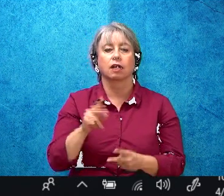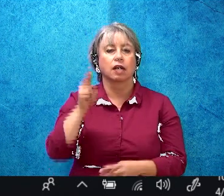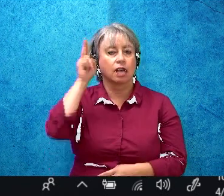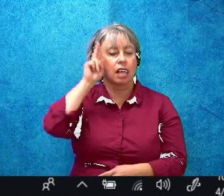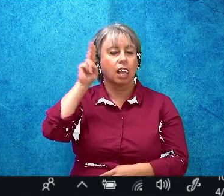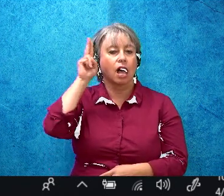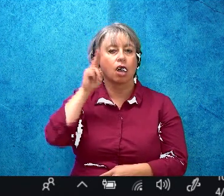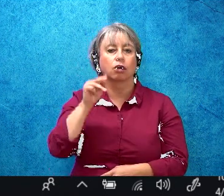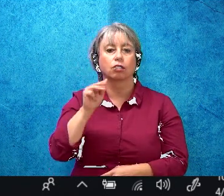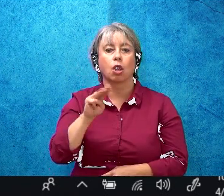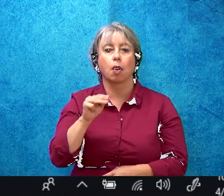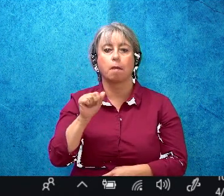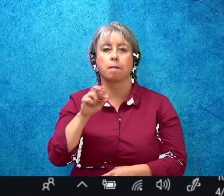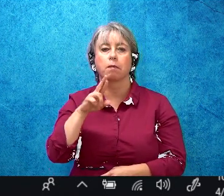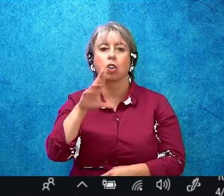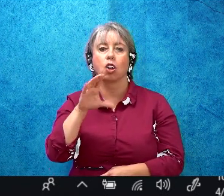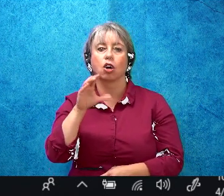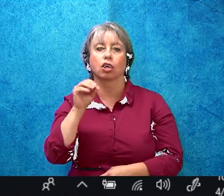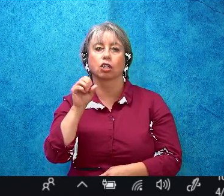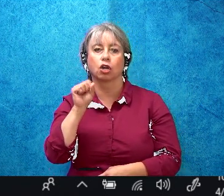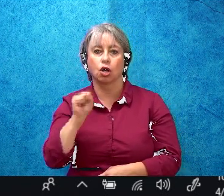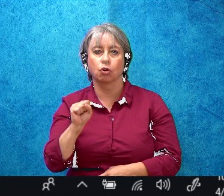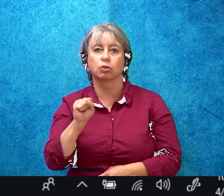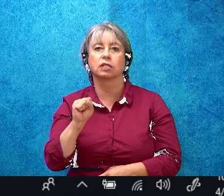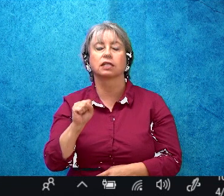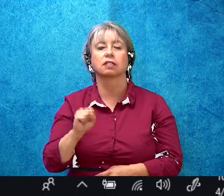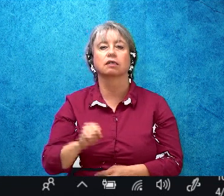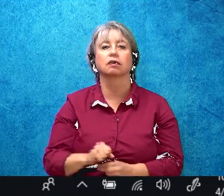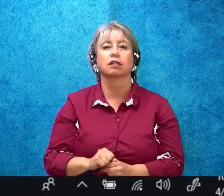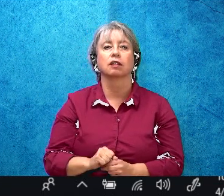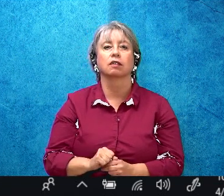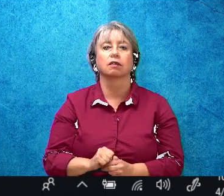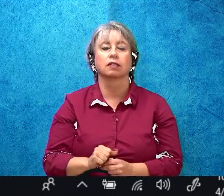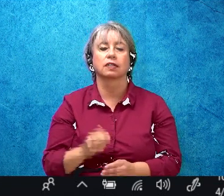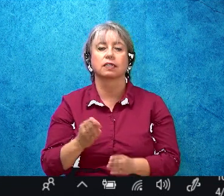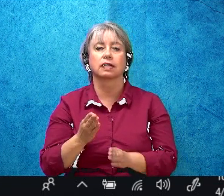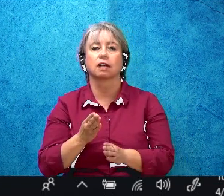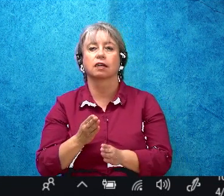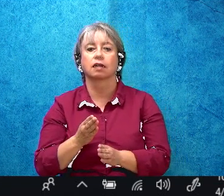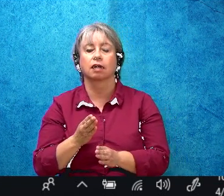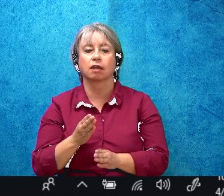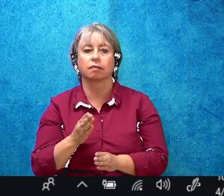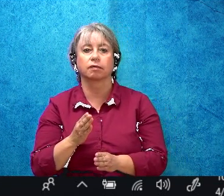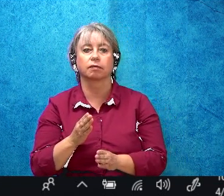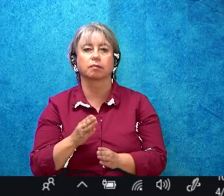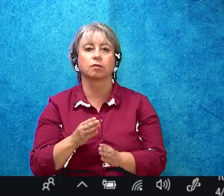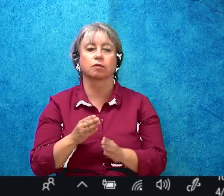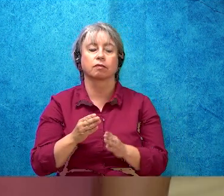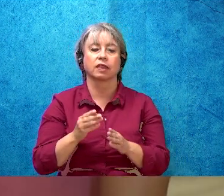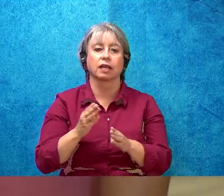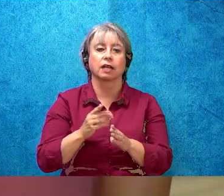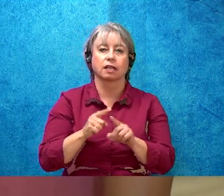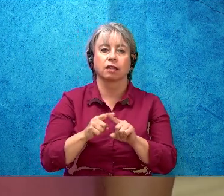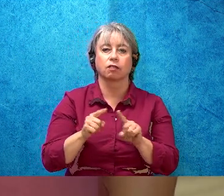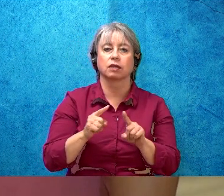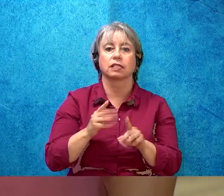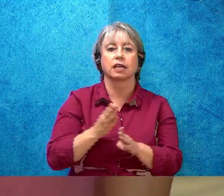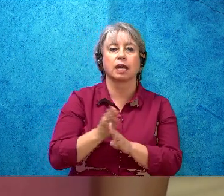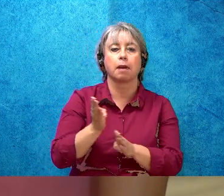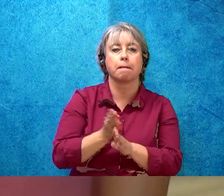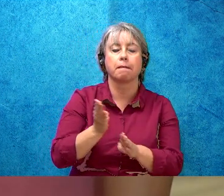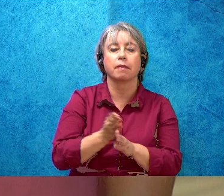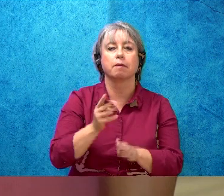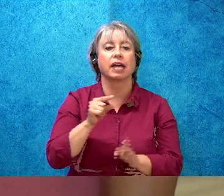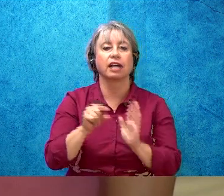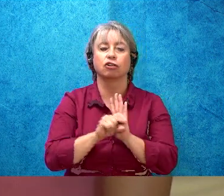on page 473, and those will be your major grades. If your teachers are using the same thing online, then you need to do that. But if they're not, you still got to do the